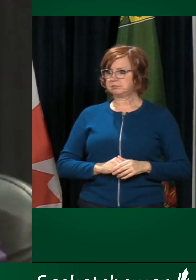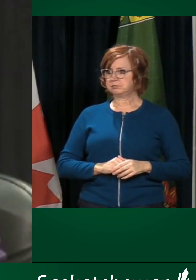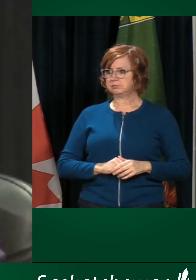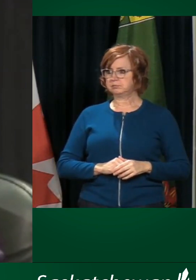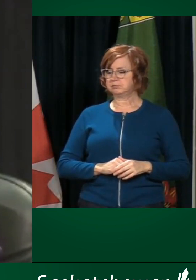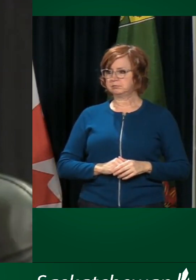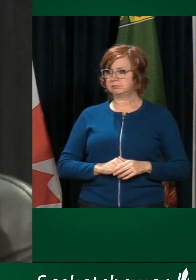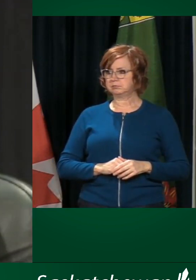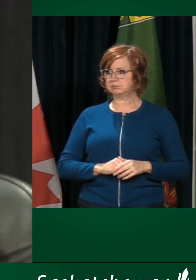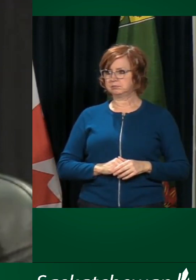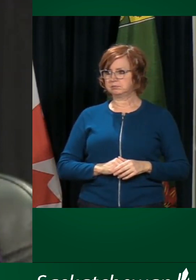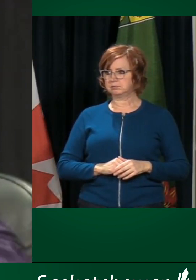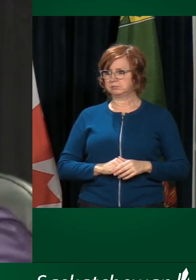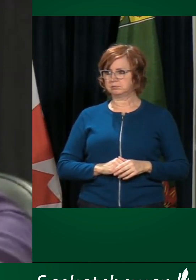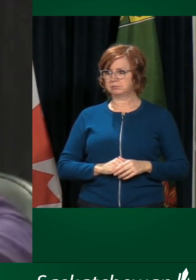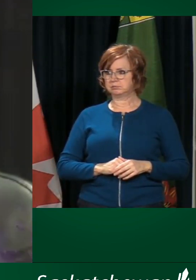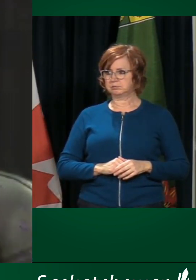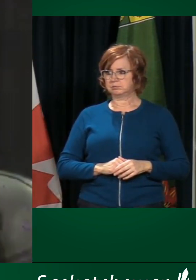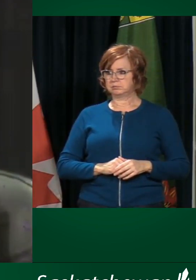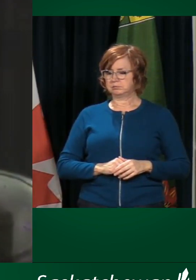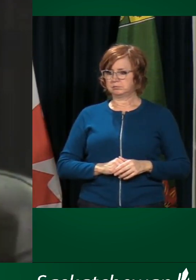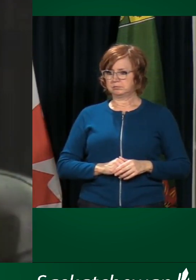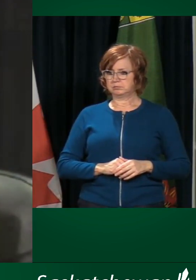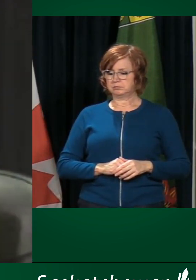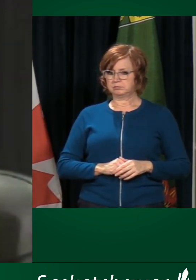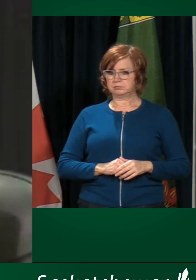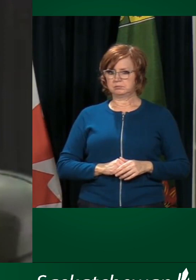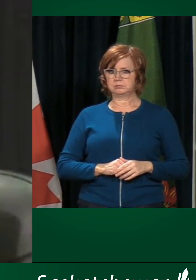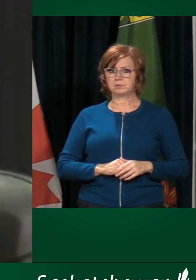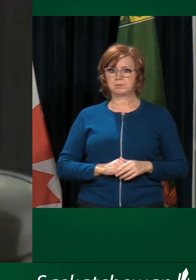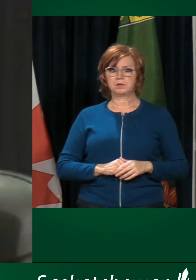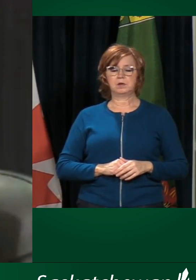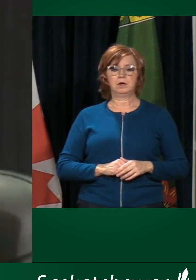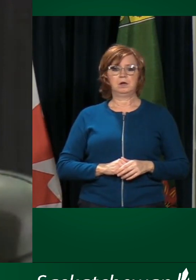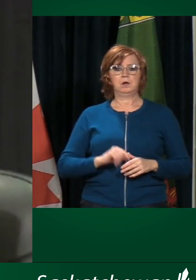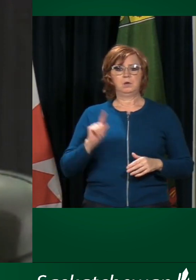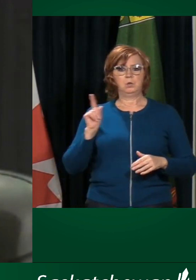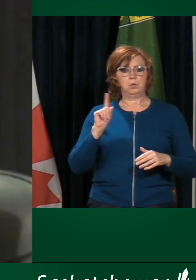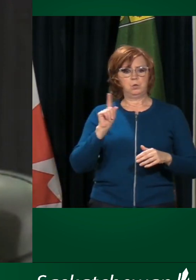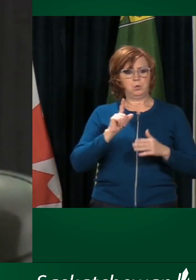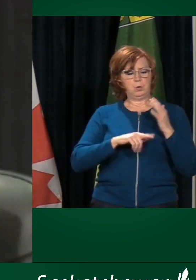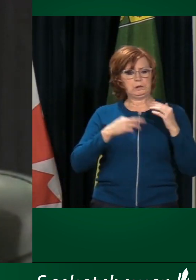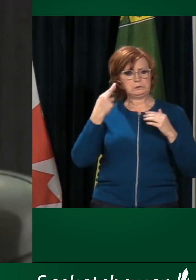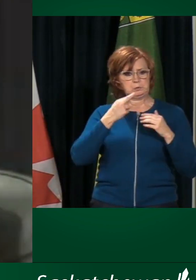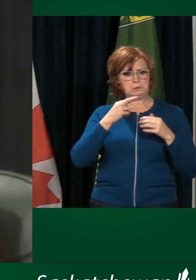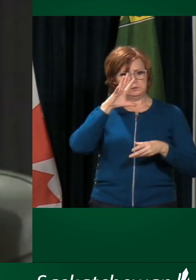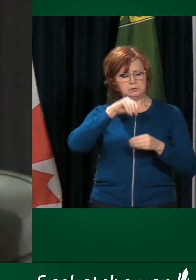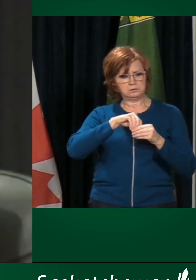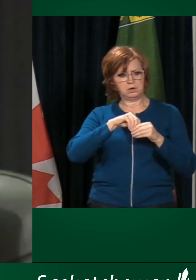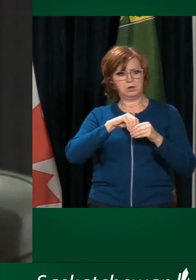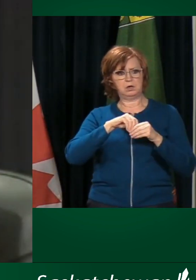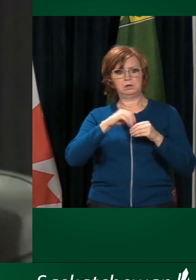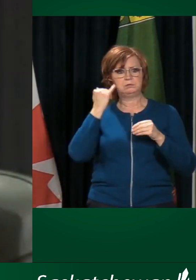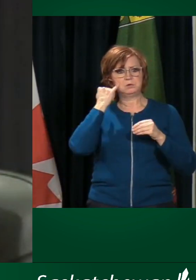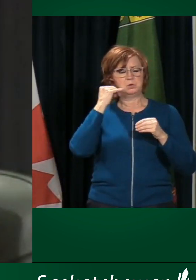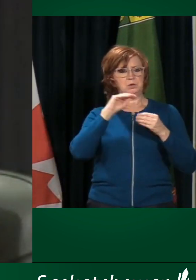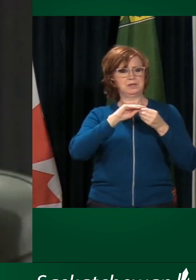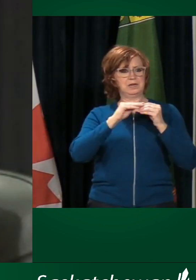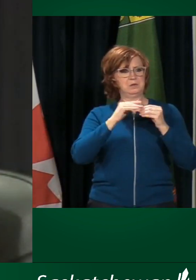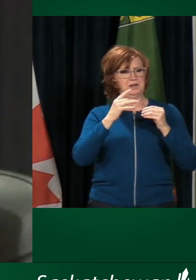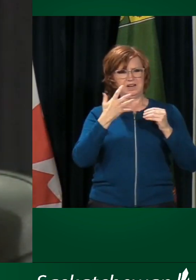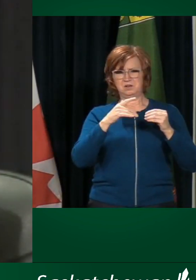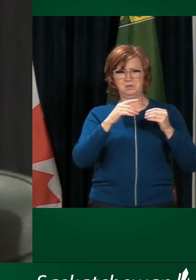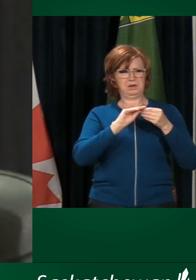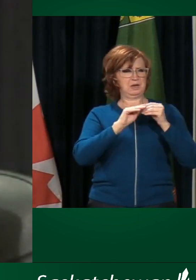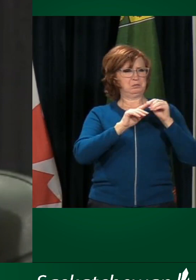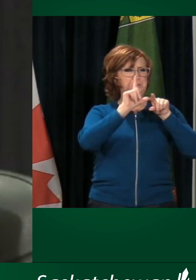the revised planning scenario and these numbers? What factors would have to come into play? What would be the situation that would be the basis